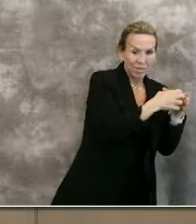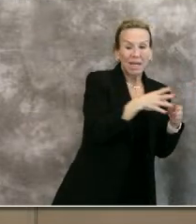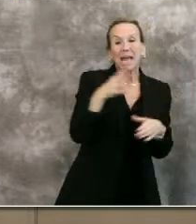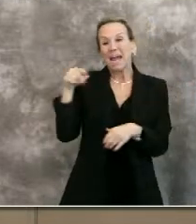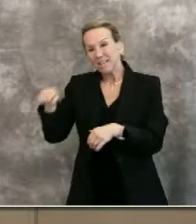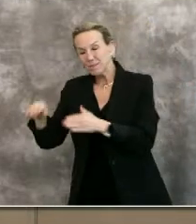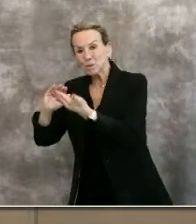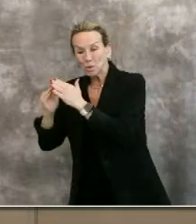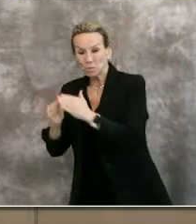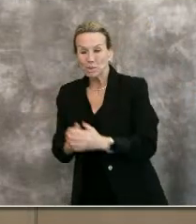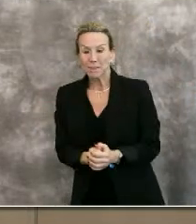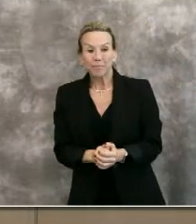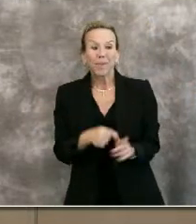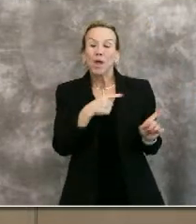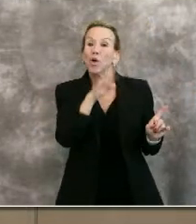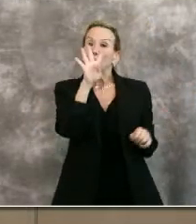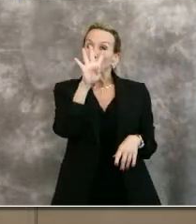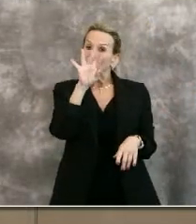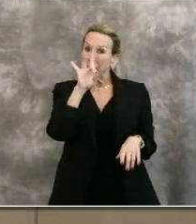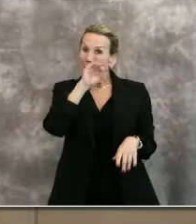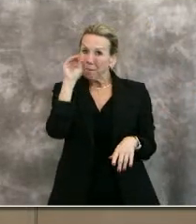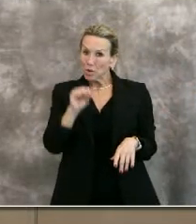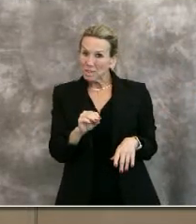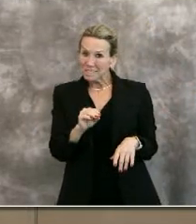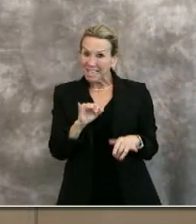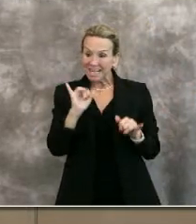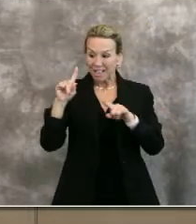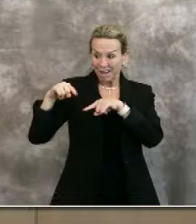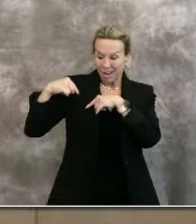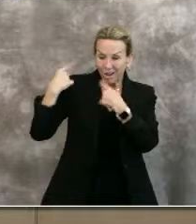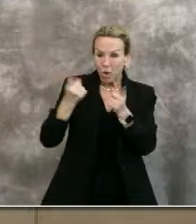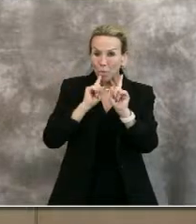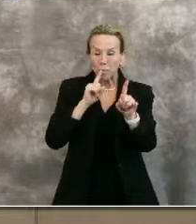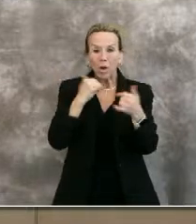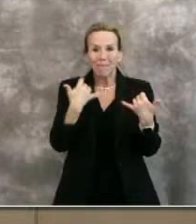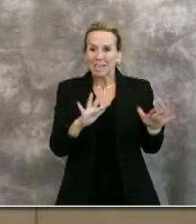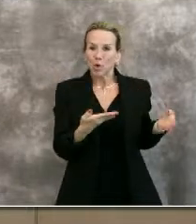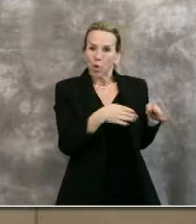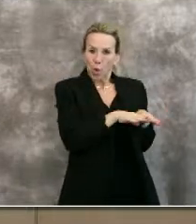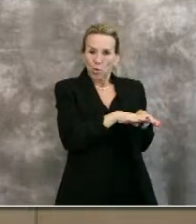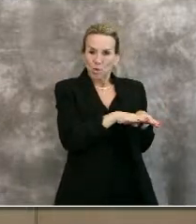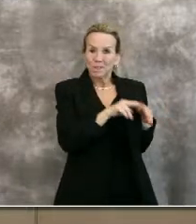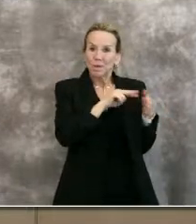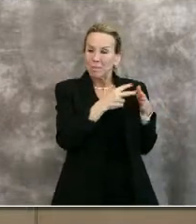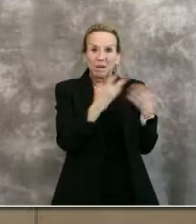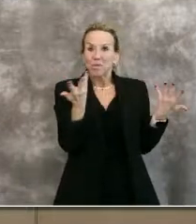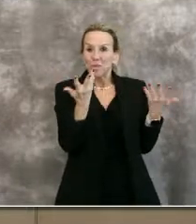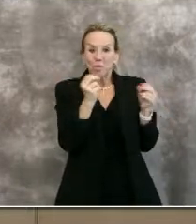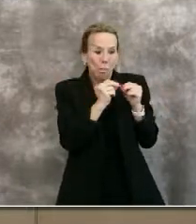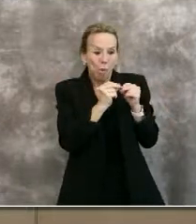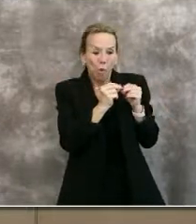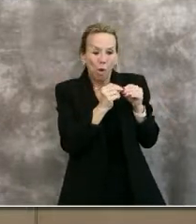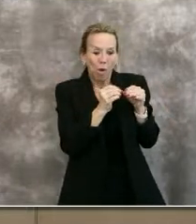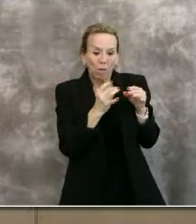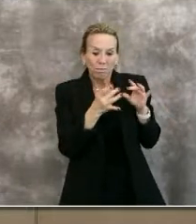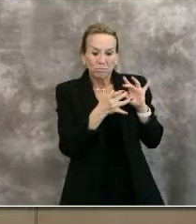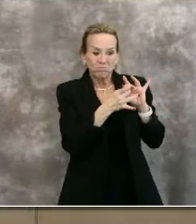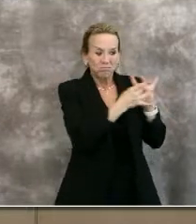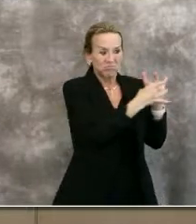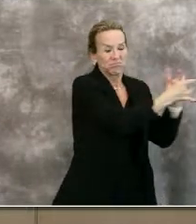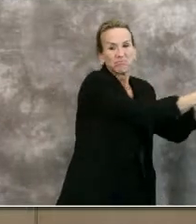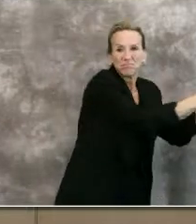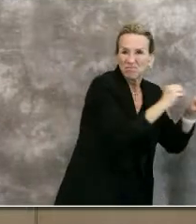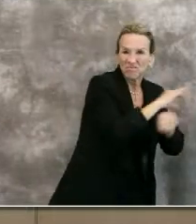outbreaks, 86 or 48% are now closed and inactive outbreaks, meaning that there have been no new outbreaks in